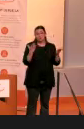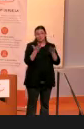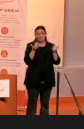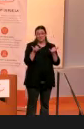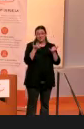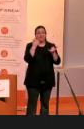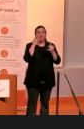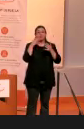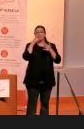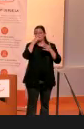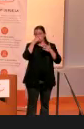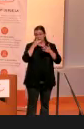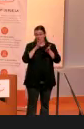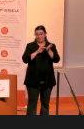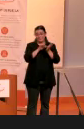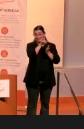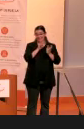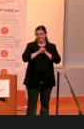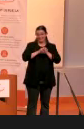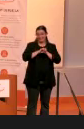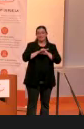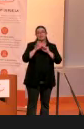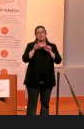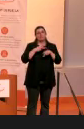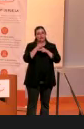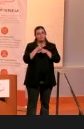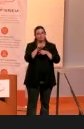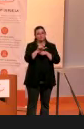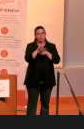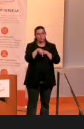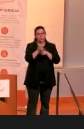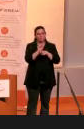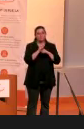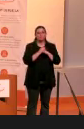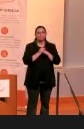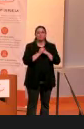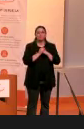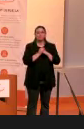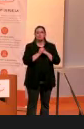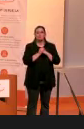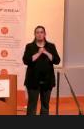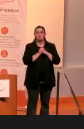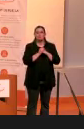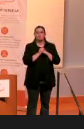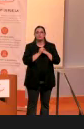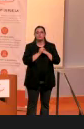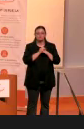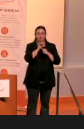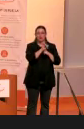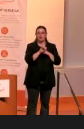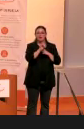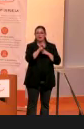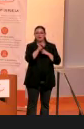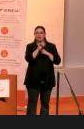lupus, anifrolumab. And we know that type 1 interferon is a central driver in